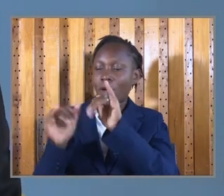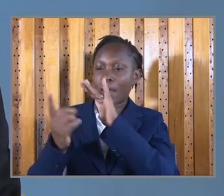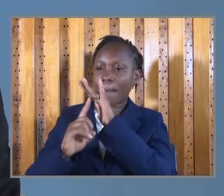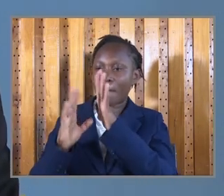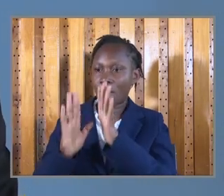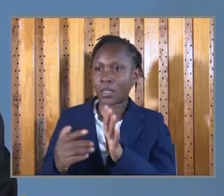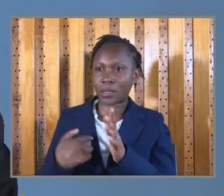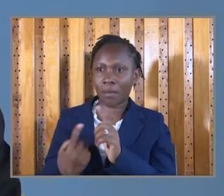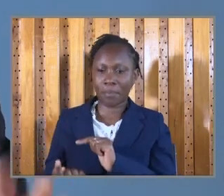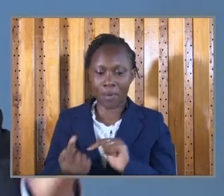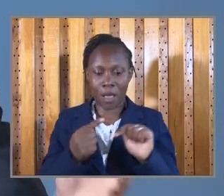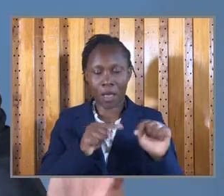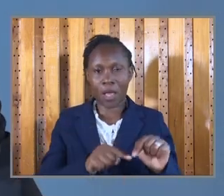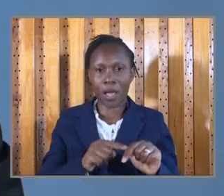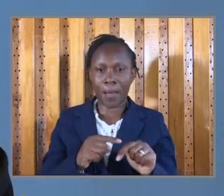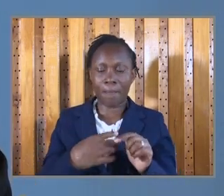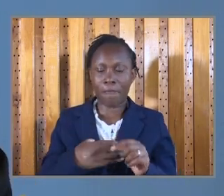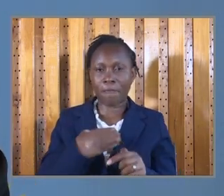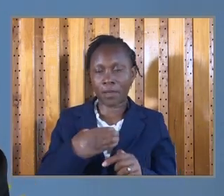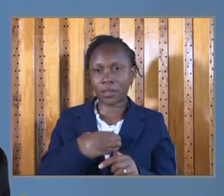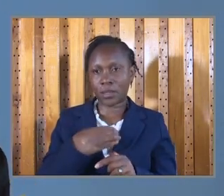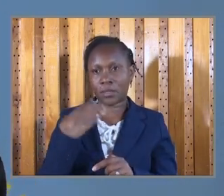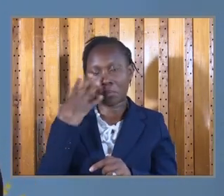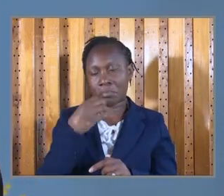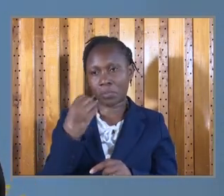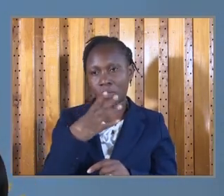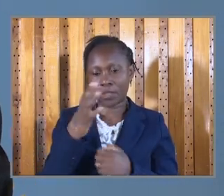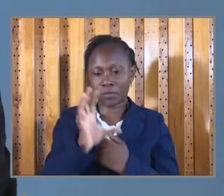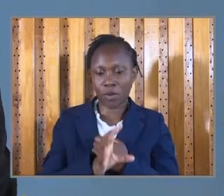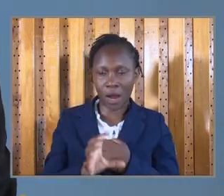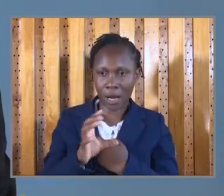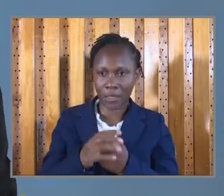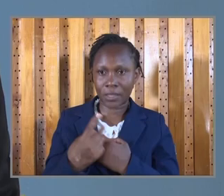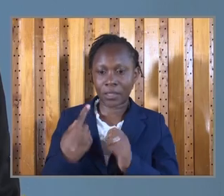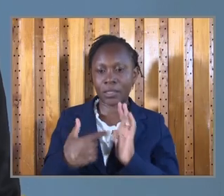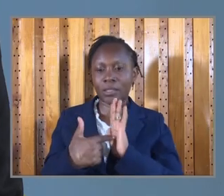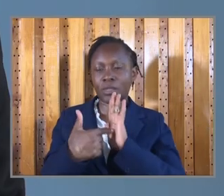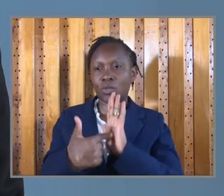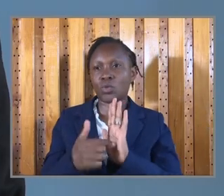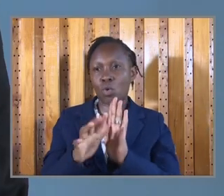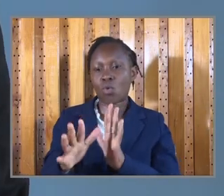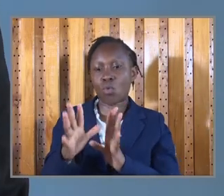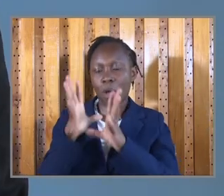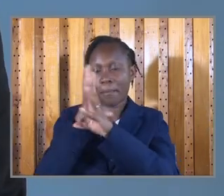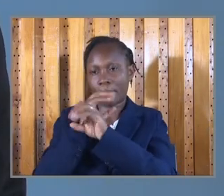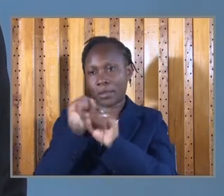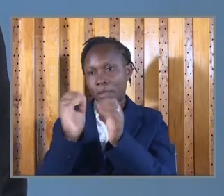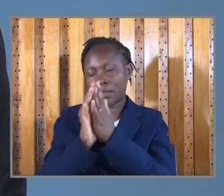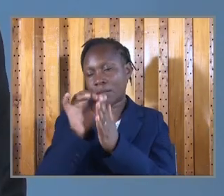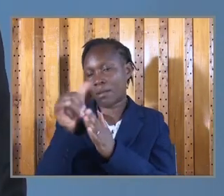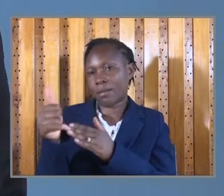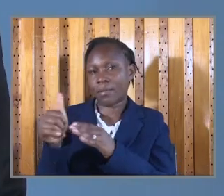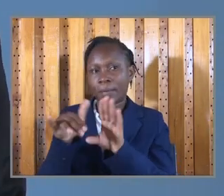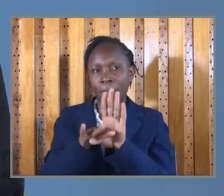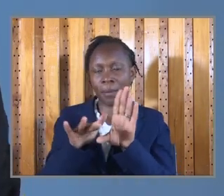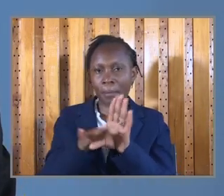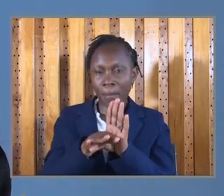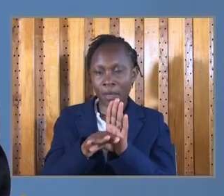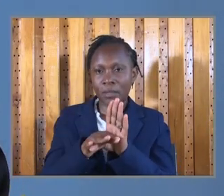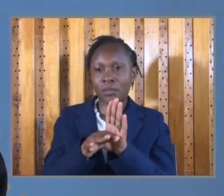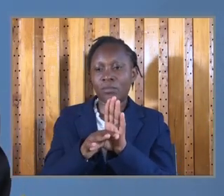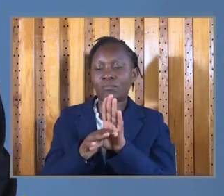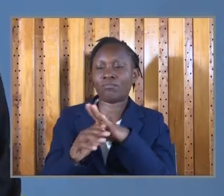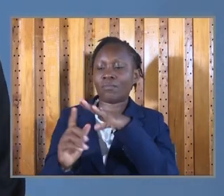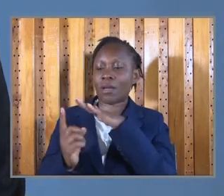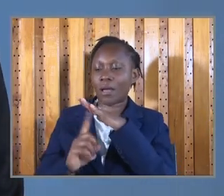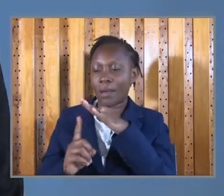country, visiting your president and also many others of your government leaders. And I have to say that